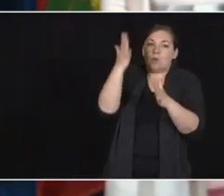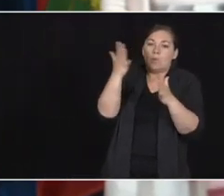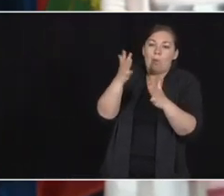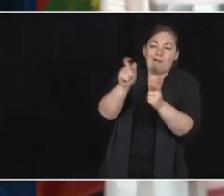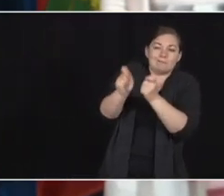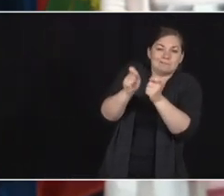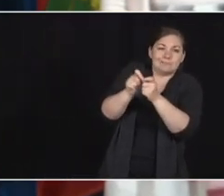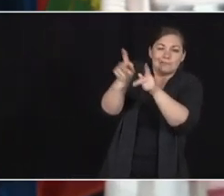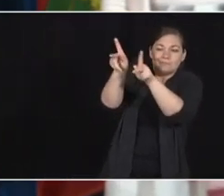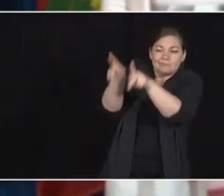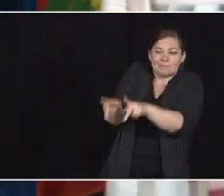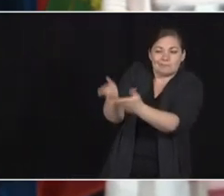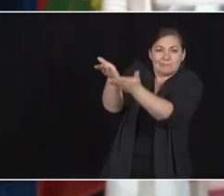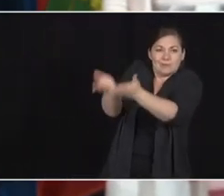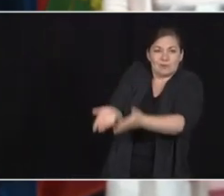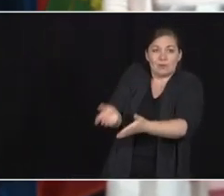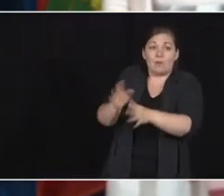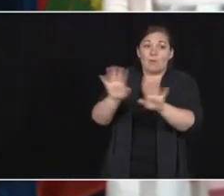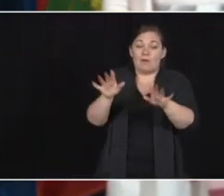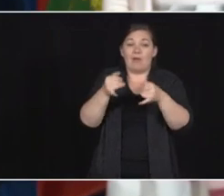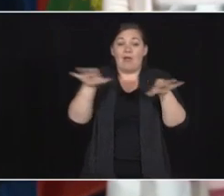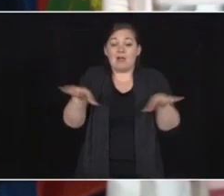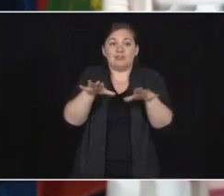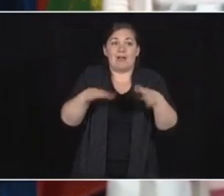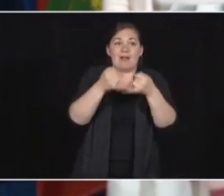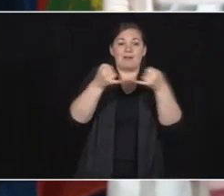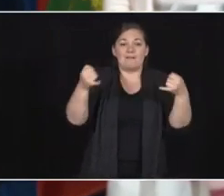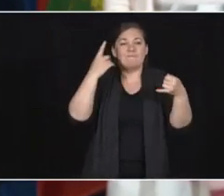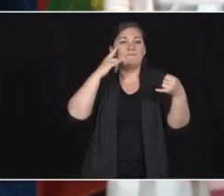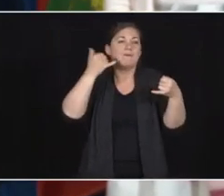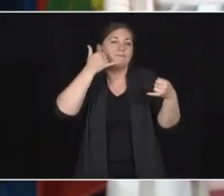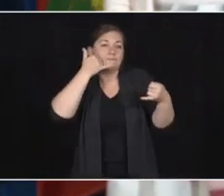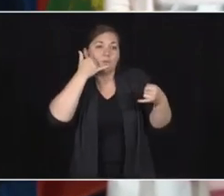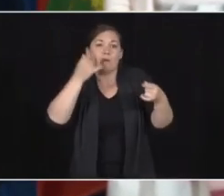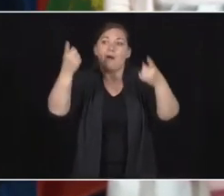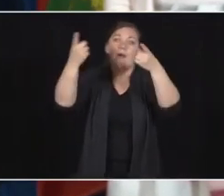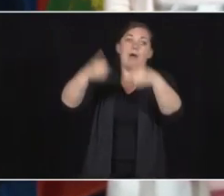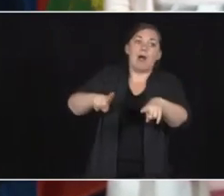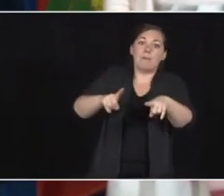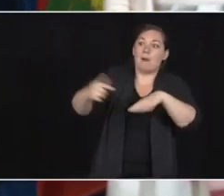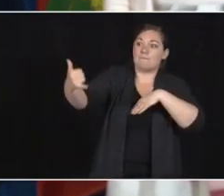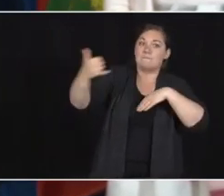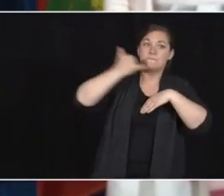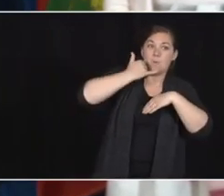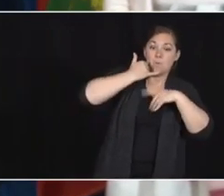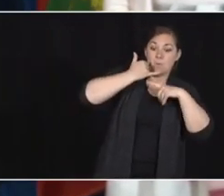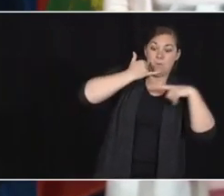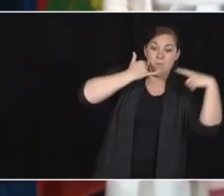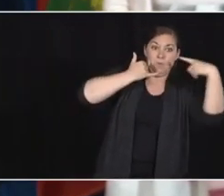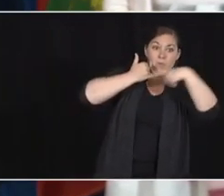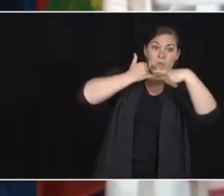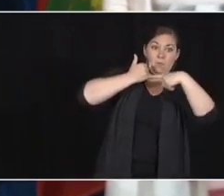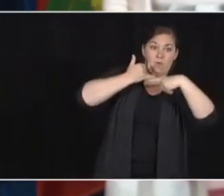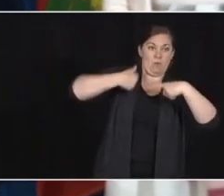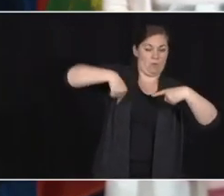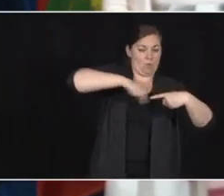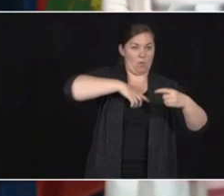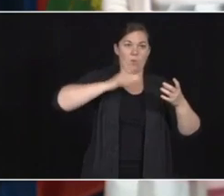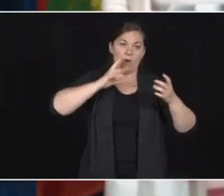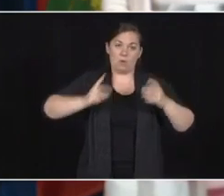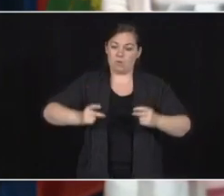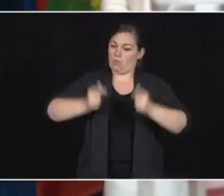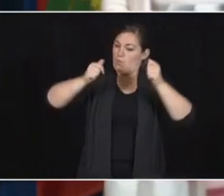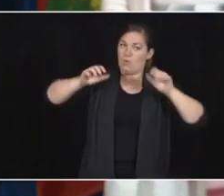of the action line, the investigation line, those incidents that are reported to us are reported and acted on, and usually